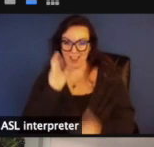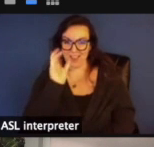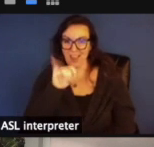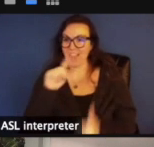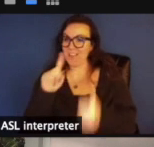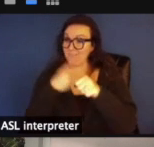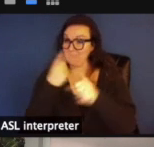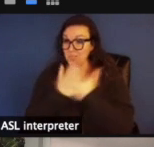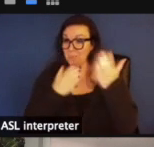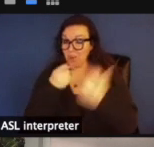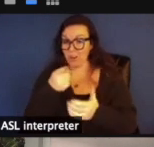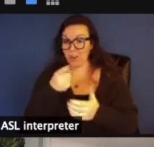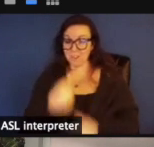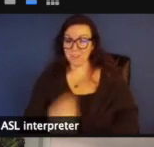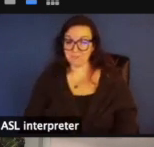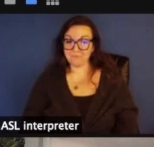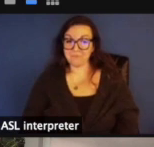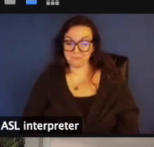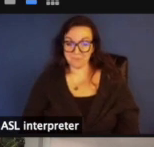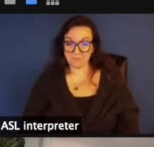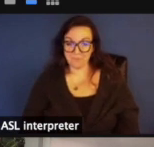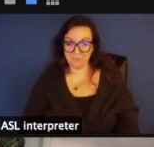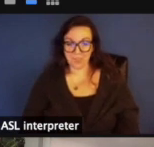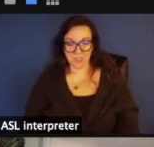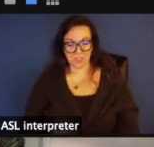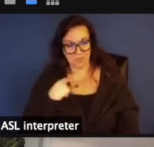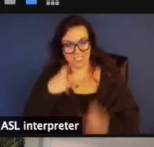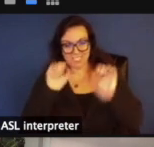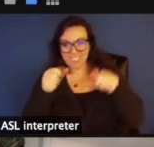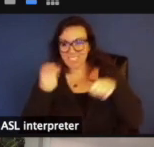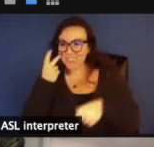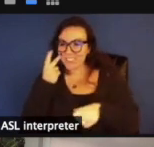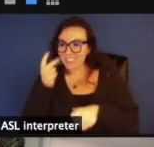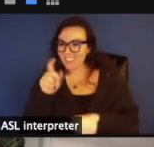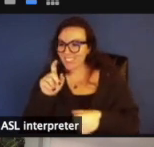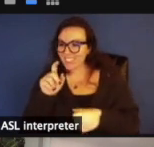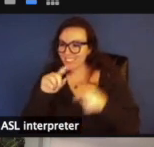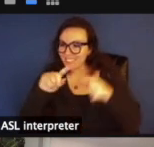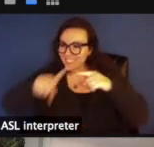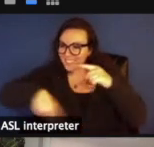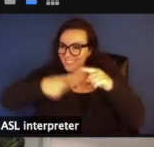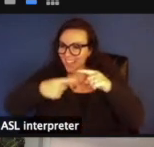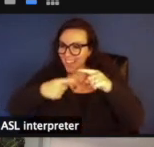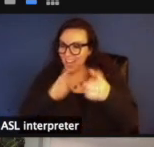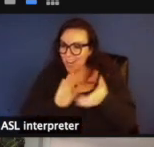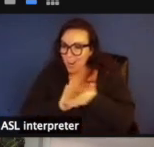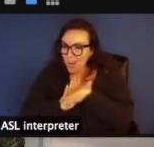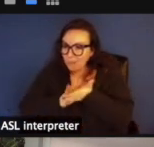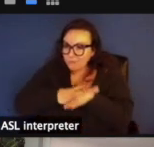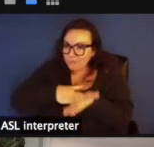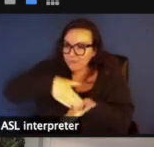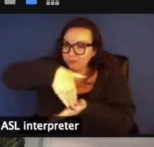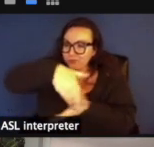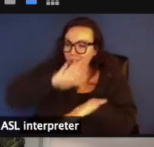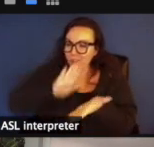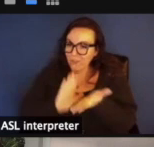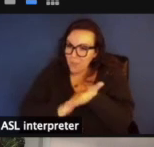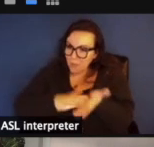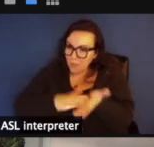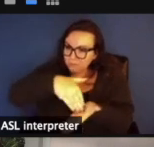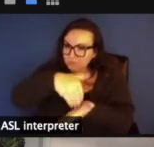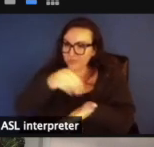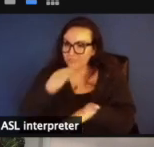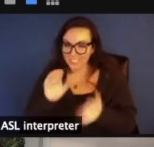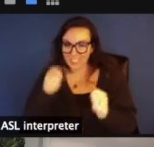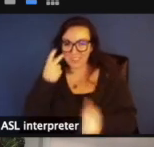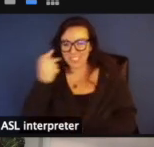piece. So in this one, can you see the treads from the tire wheel in this one? Right? So you kind of know what this...